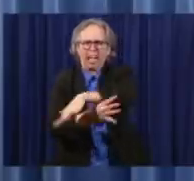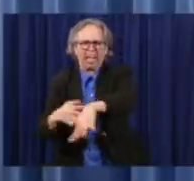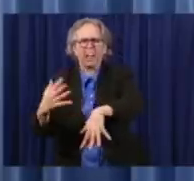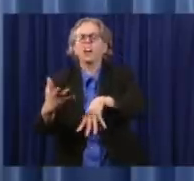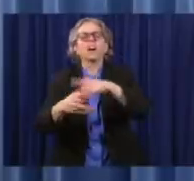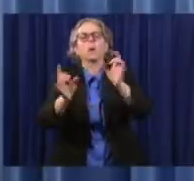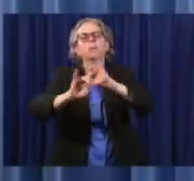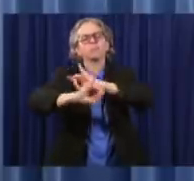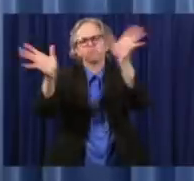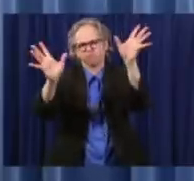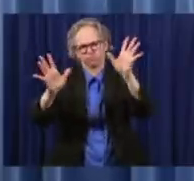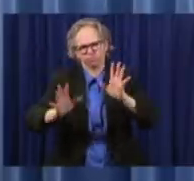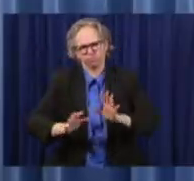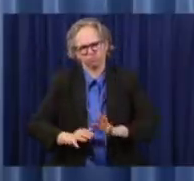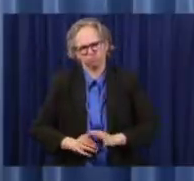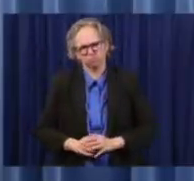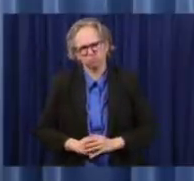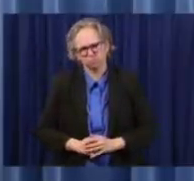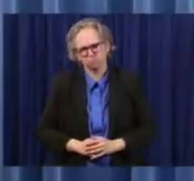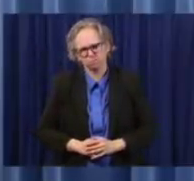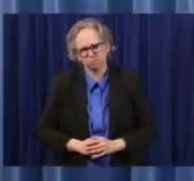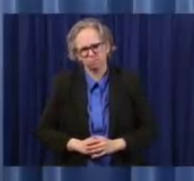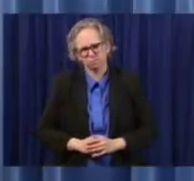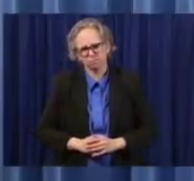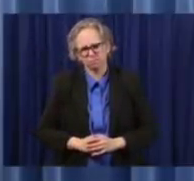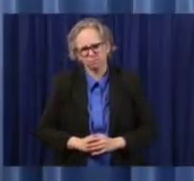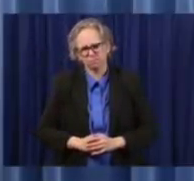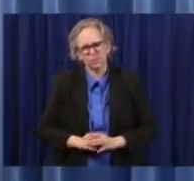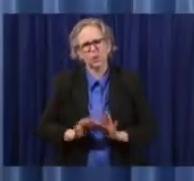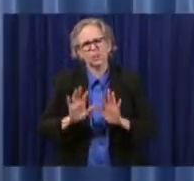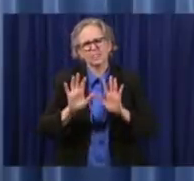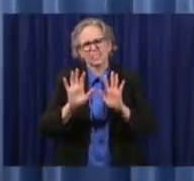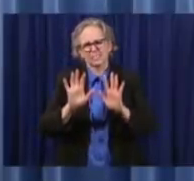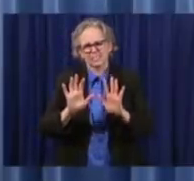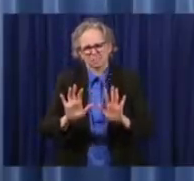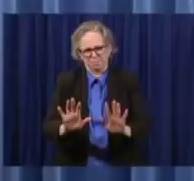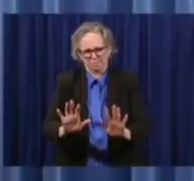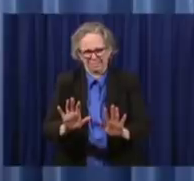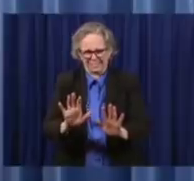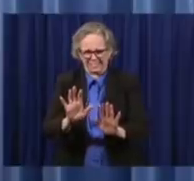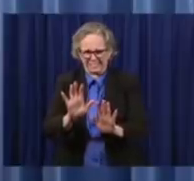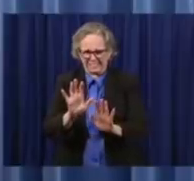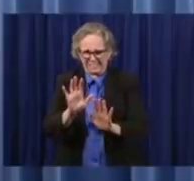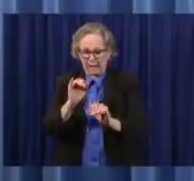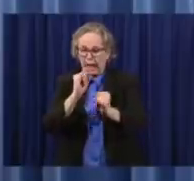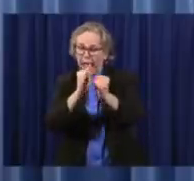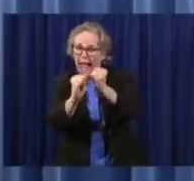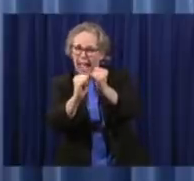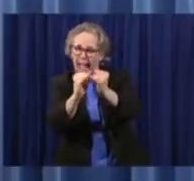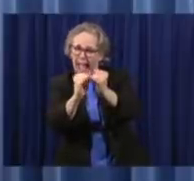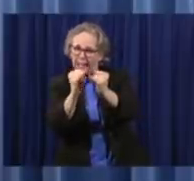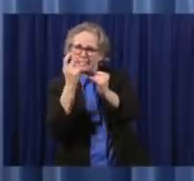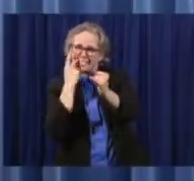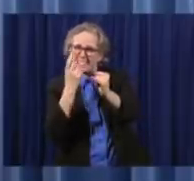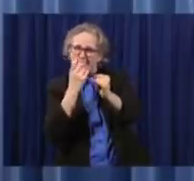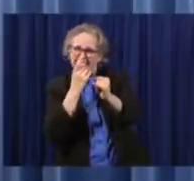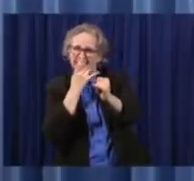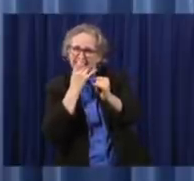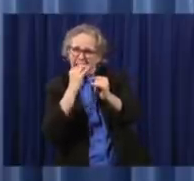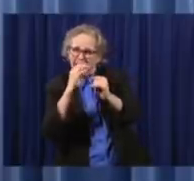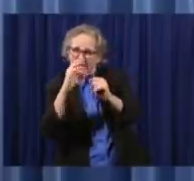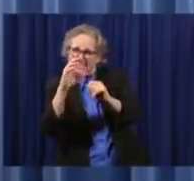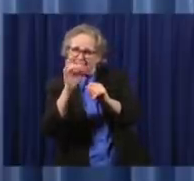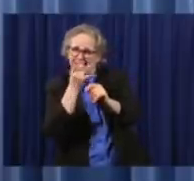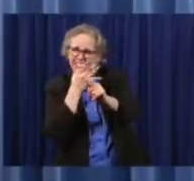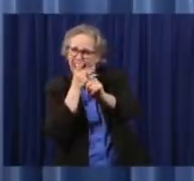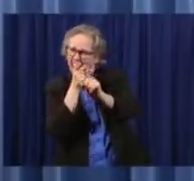for this state. The end is in sight. The end is in sight. We see daylight. Not